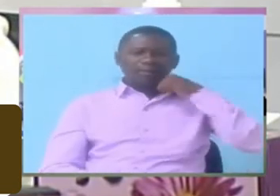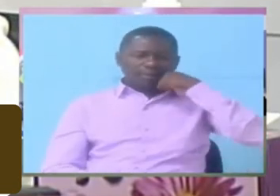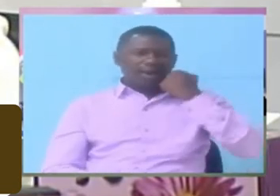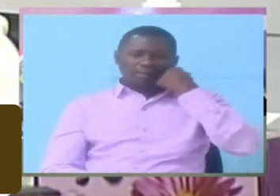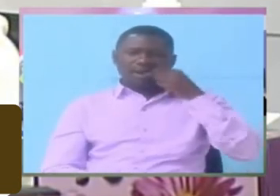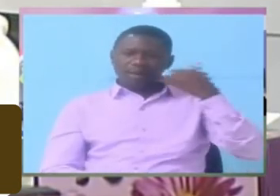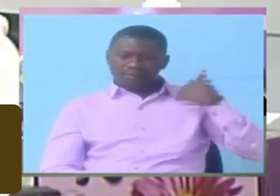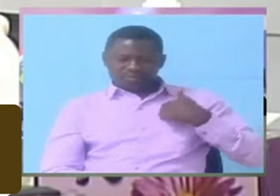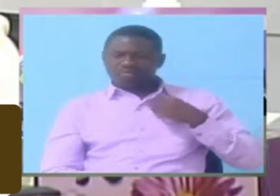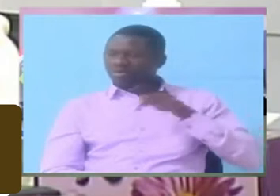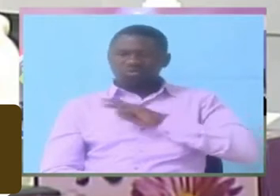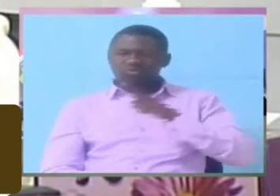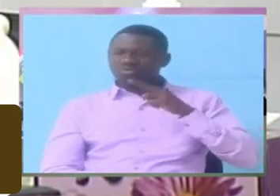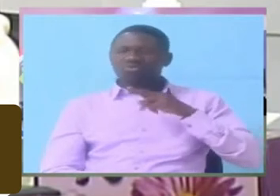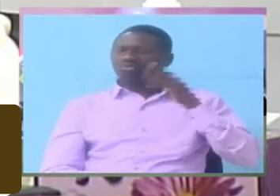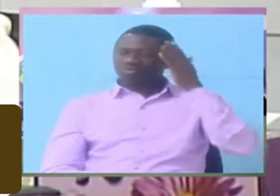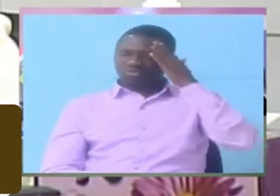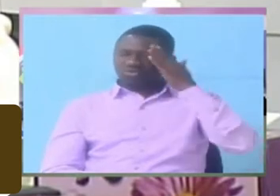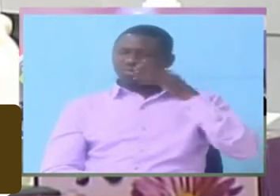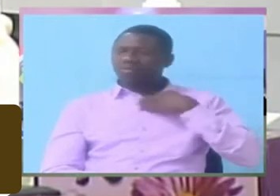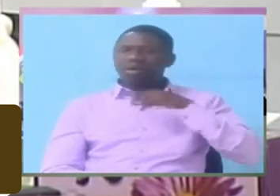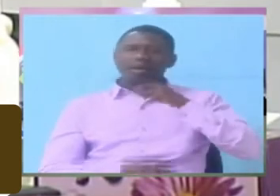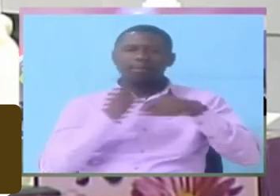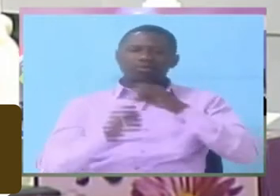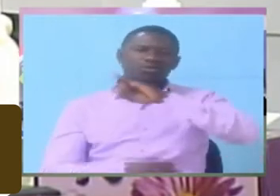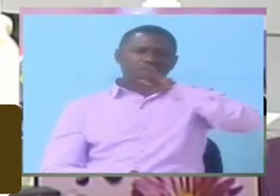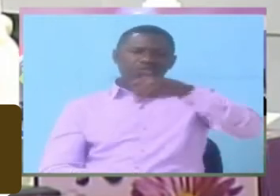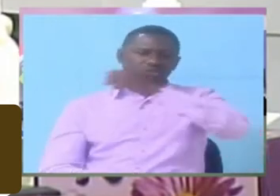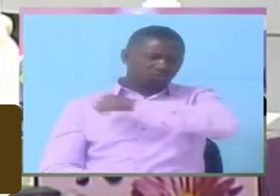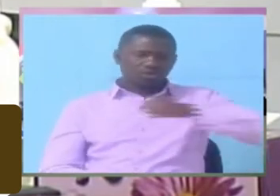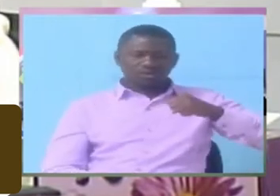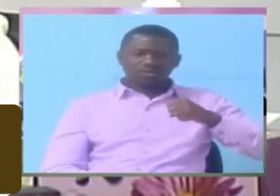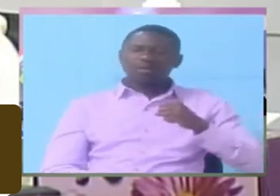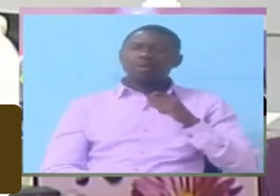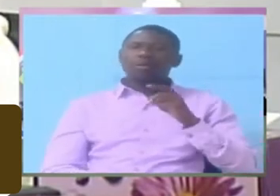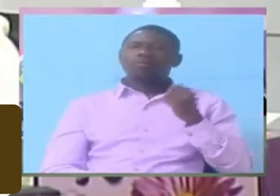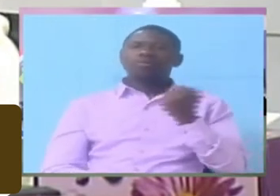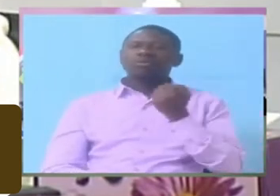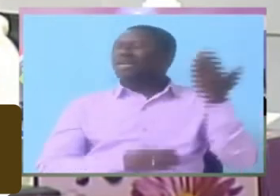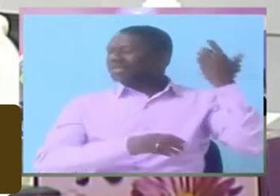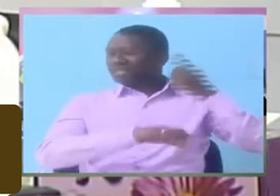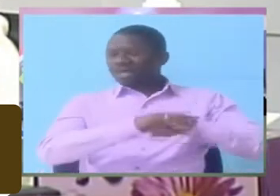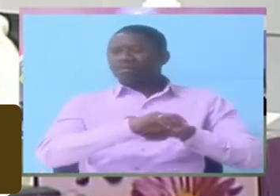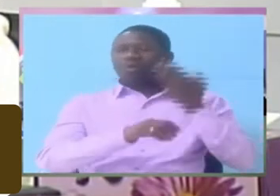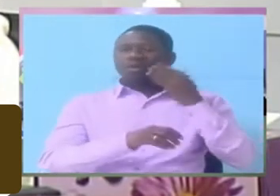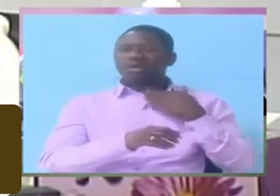fimu dum bar wotum mandali jonglas tola. Because when I came from UK,